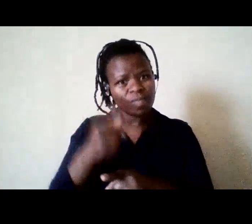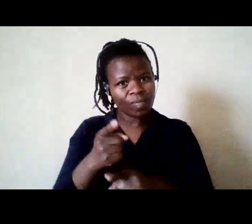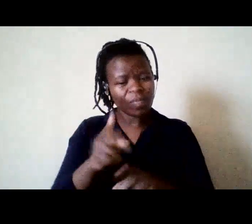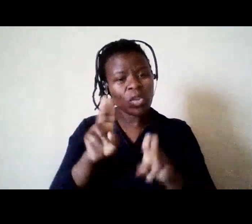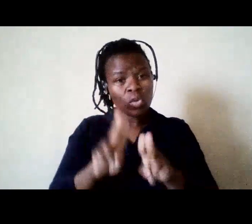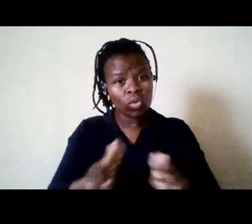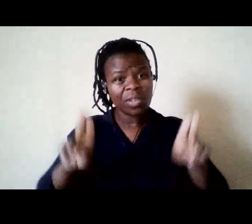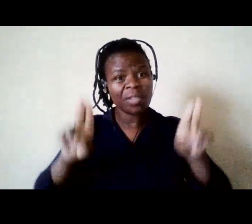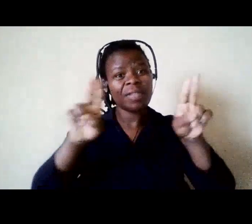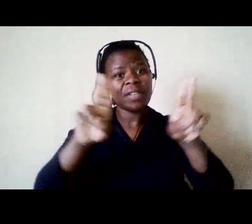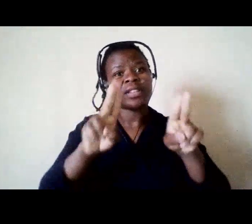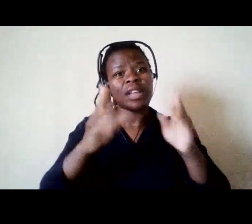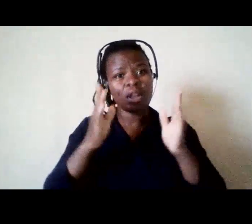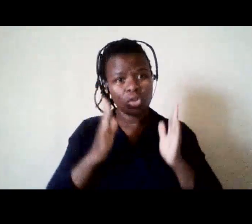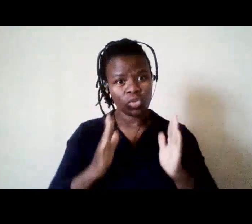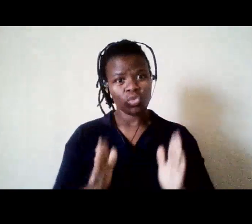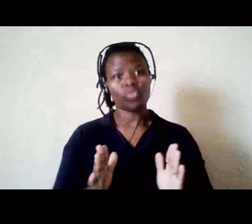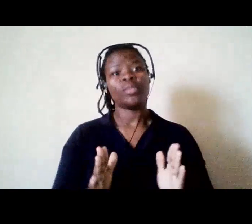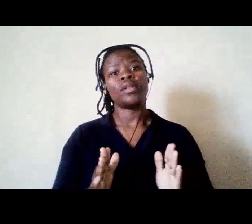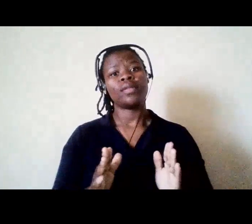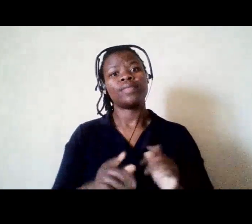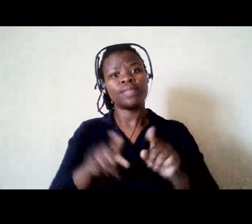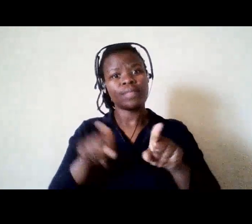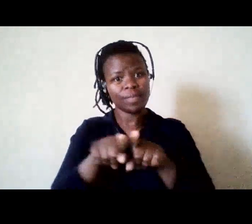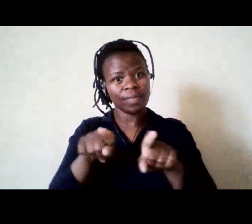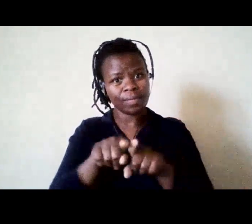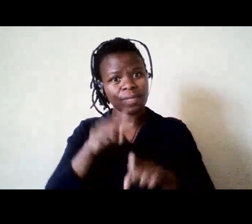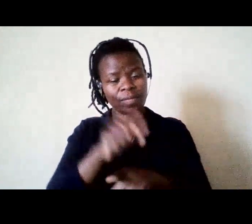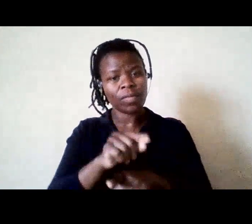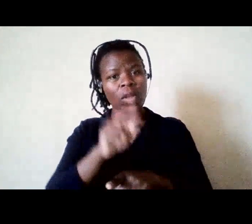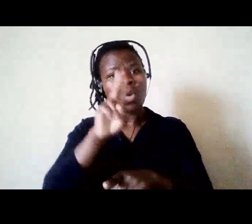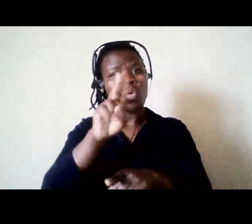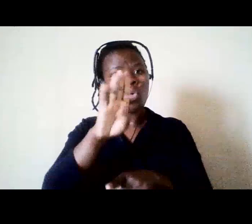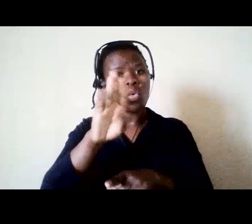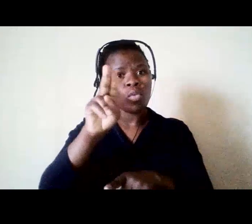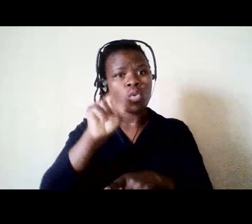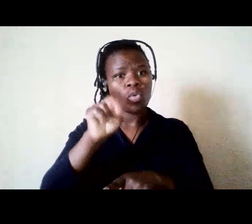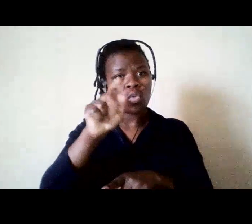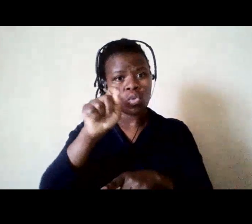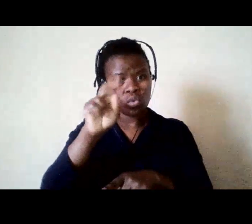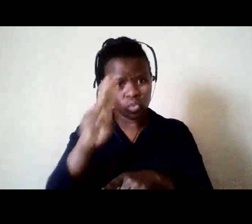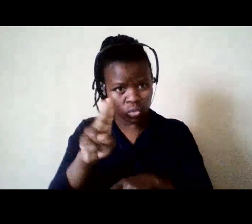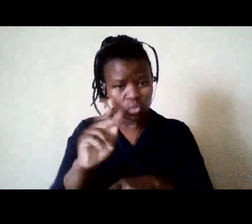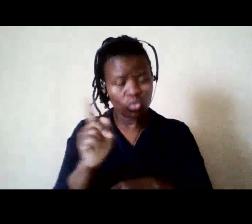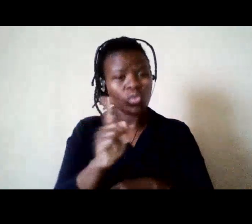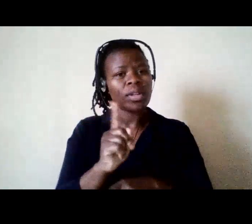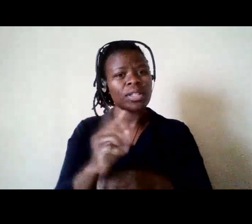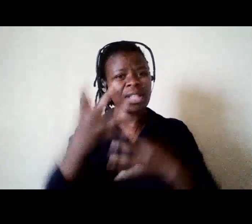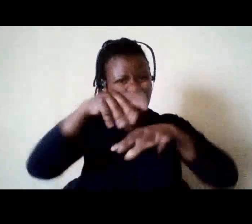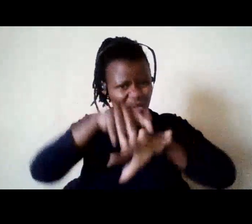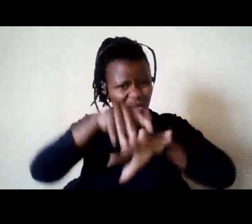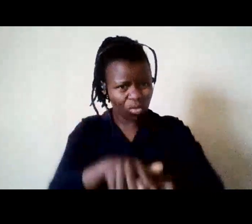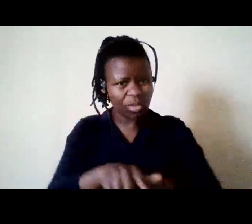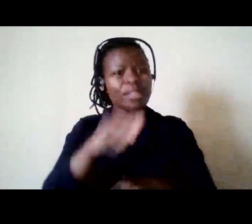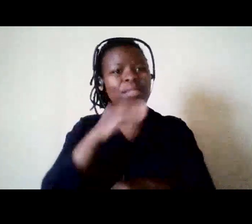thoughts, especially Ubuntu, inclusion means recognizing that we all exist through one